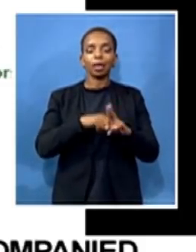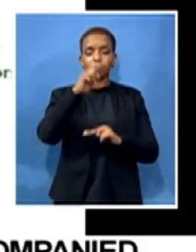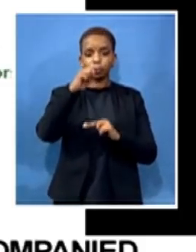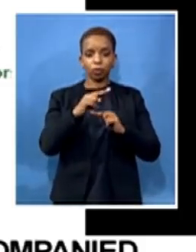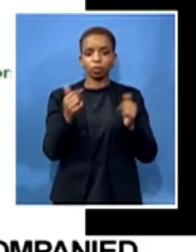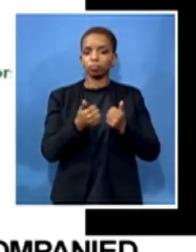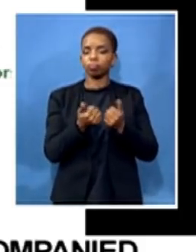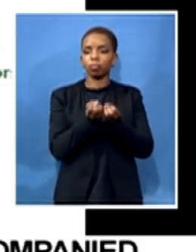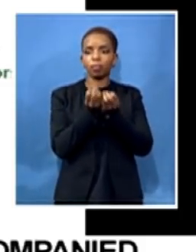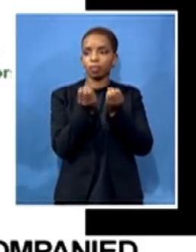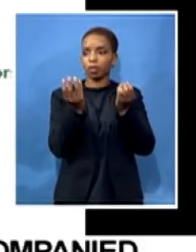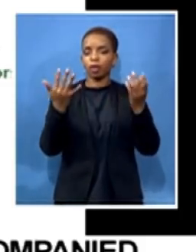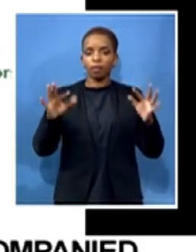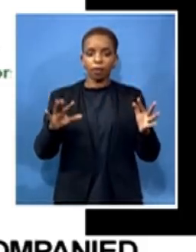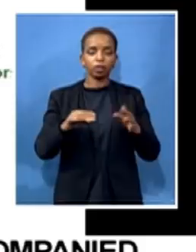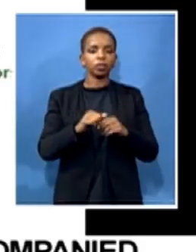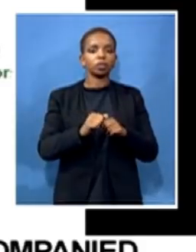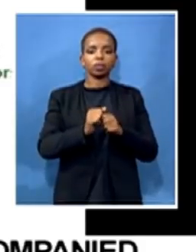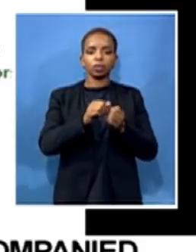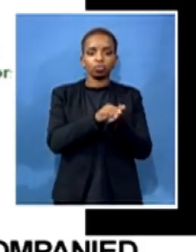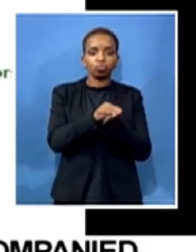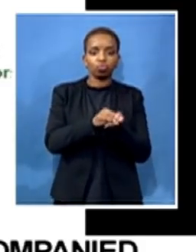soaps to different